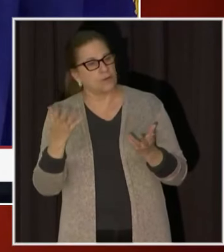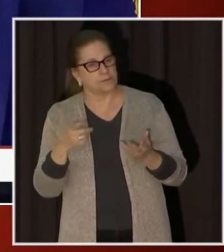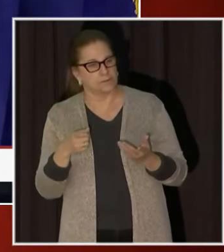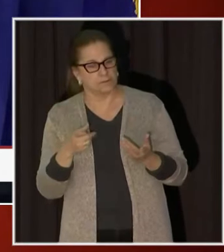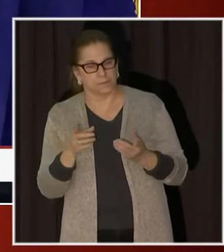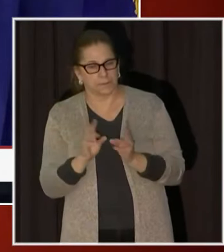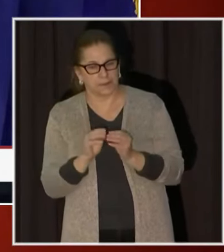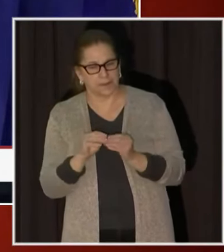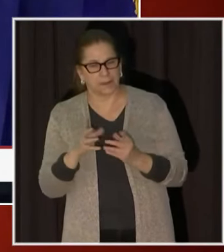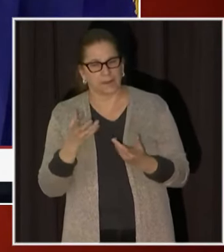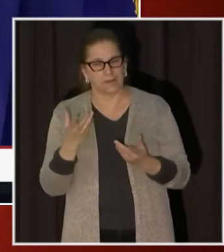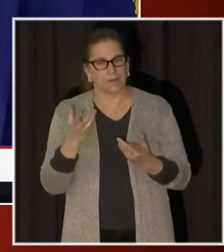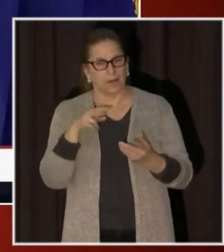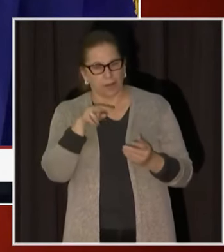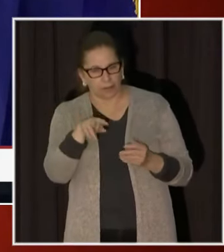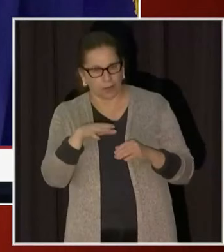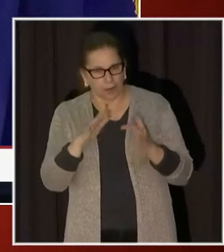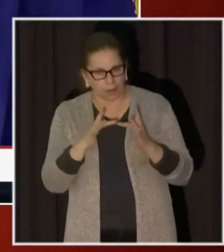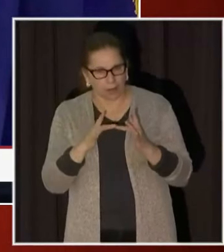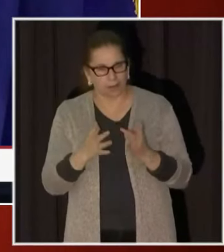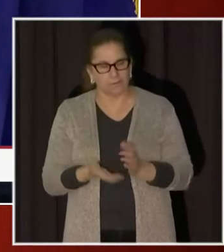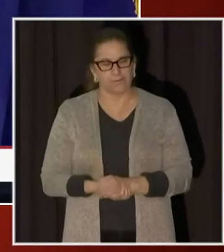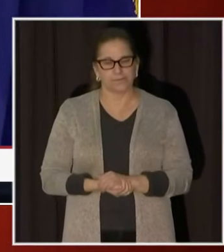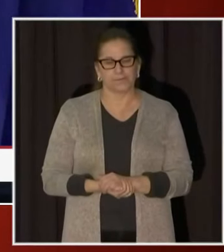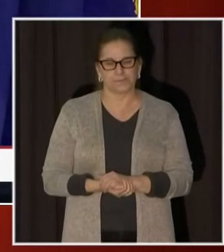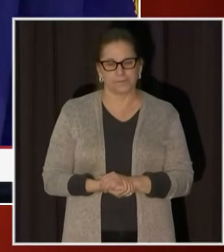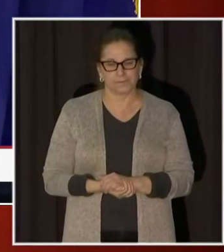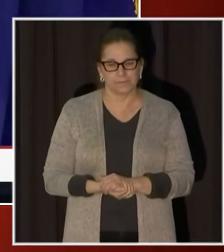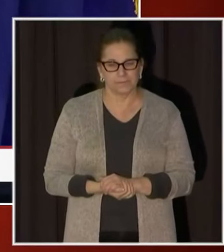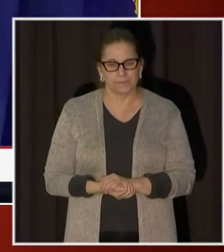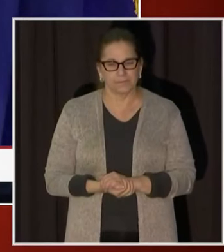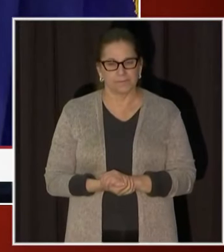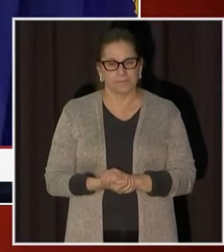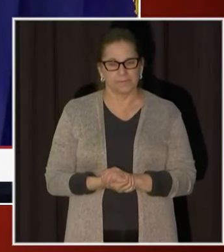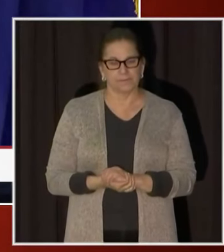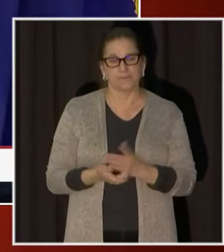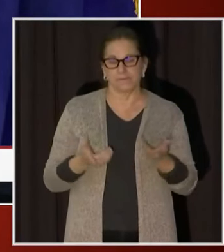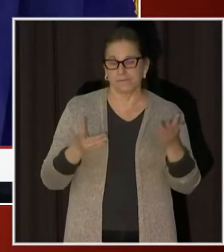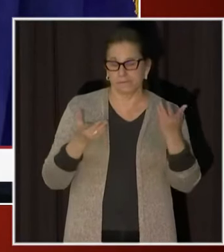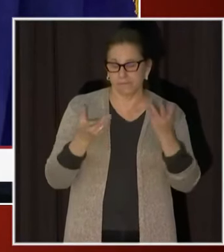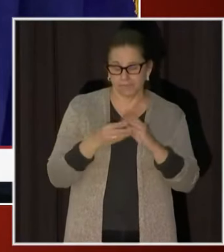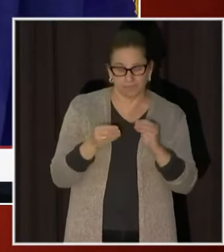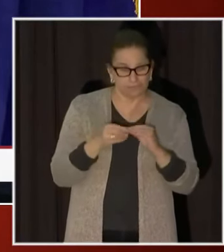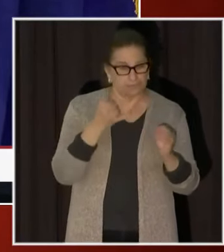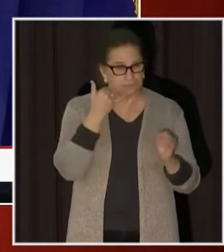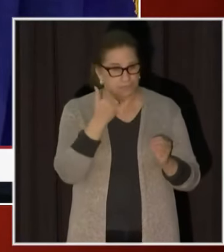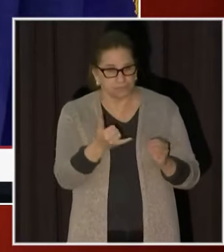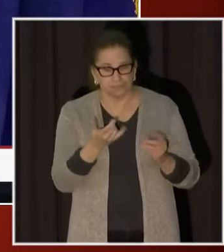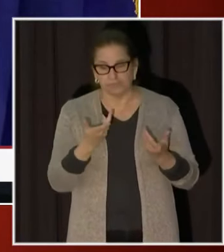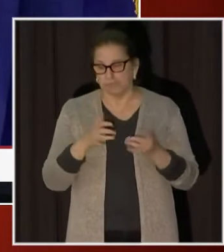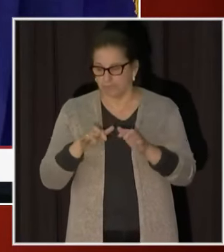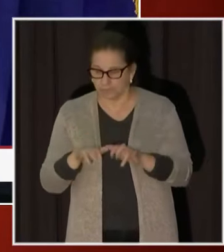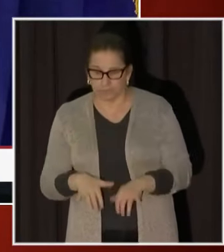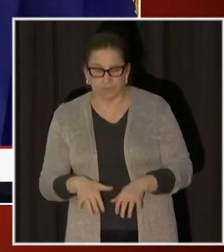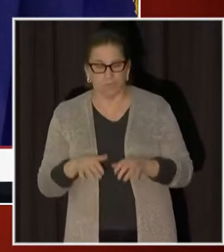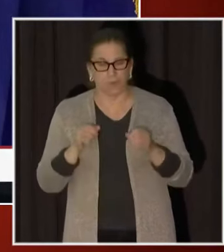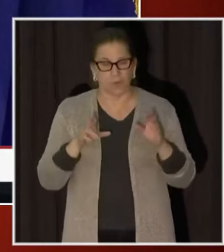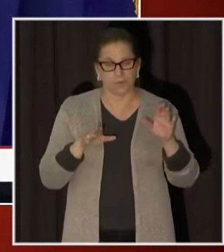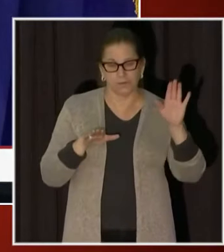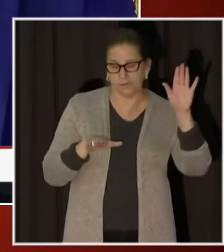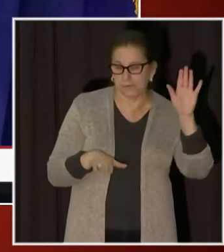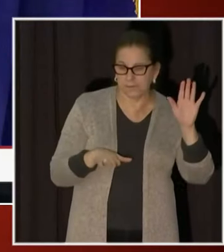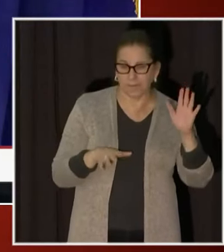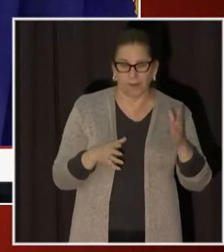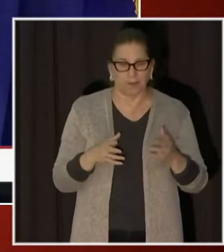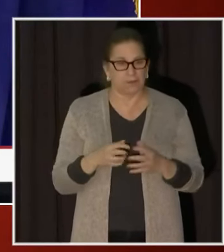the waiting room and then led into the hearing itself to testify. Those procedures make it difficult, and that's